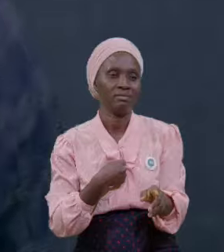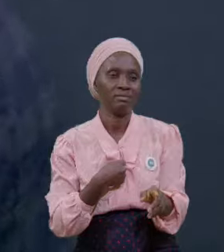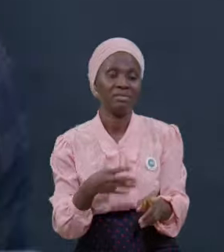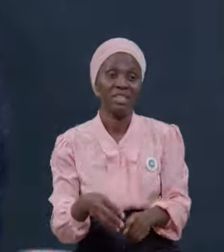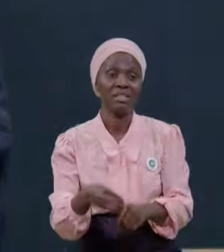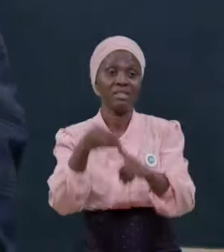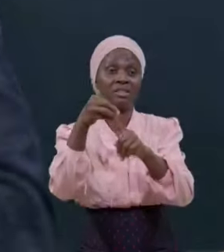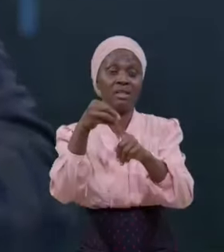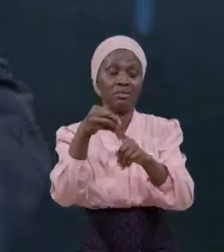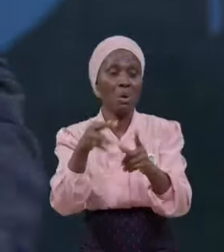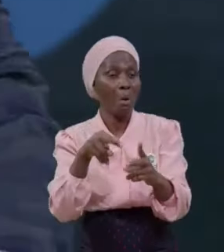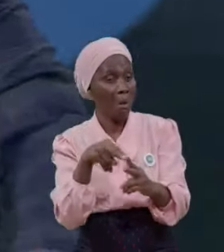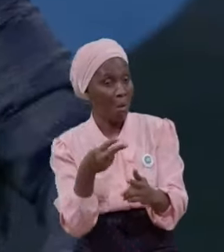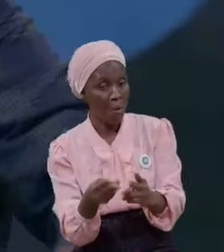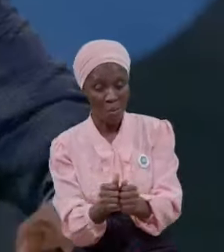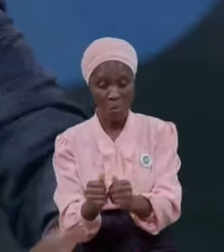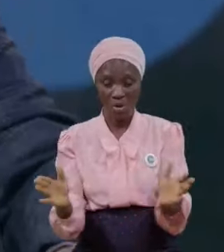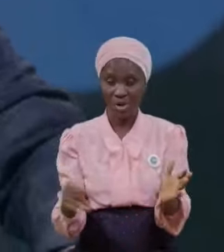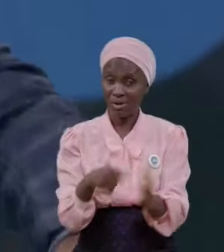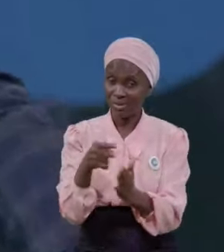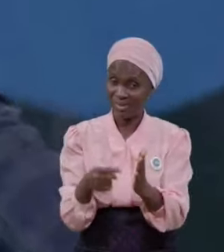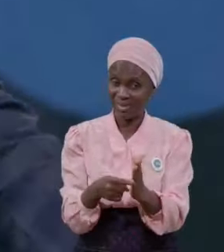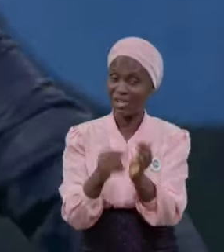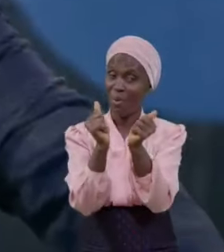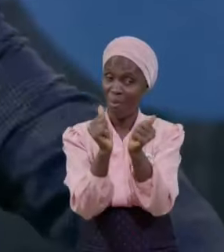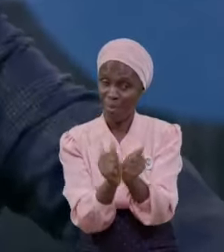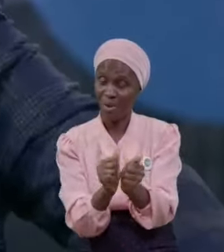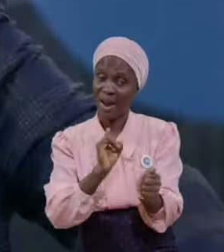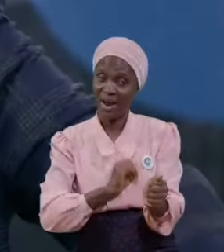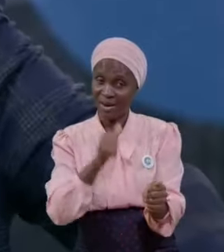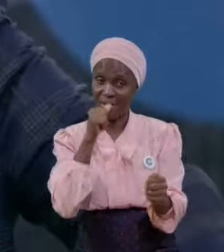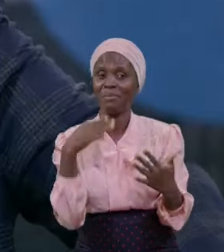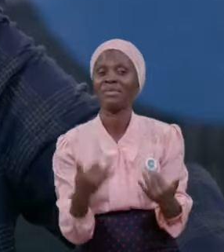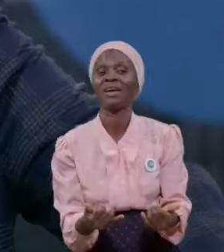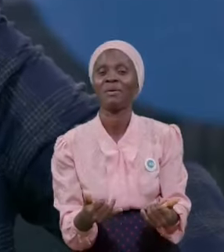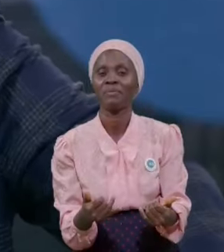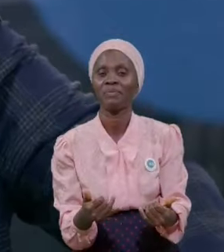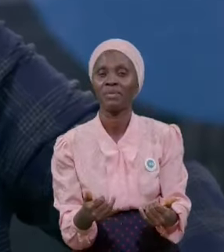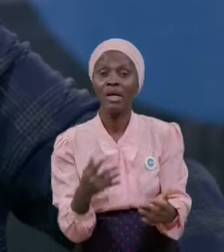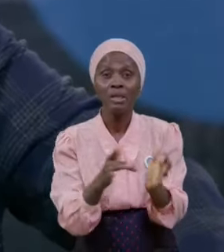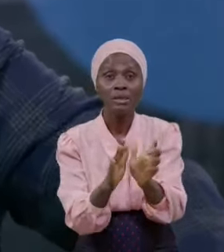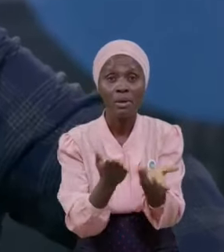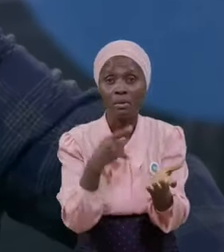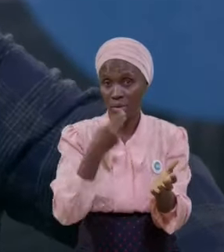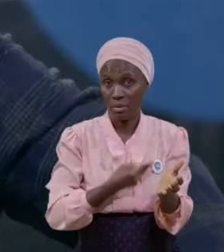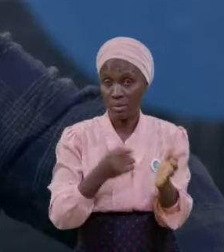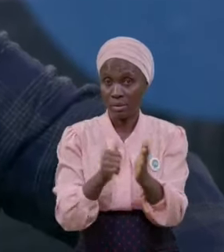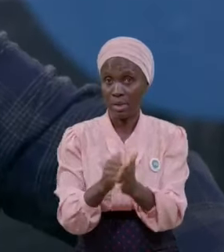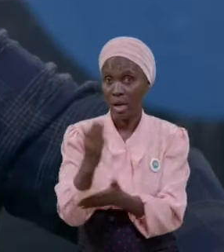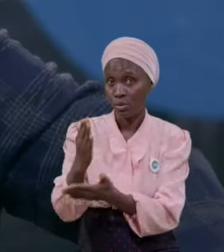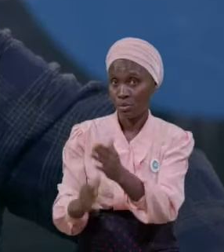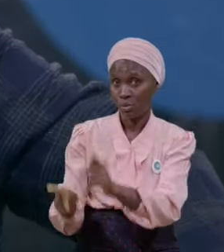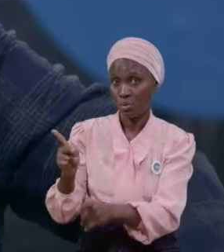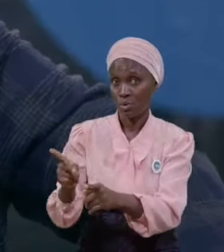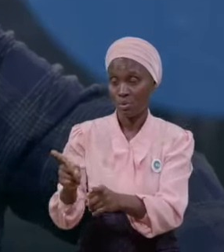bonds. Well, the scripture tells us there are people, they're almost Christians. Not